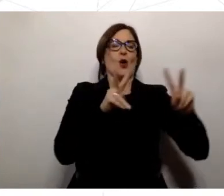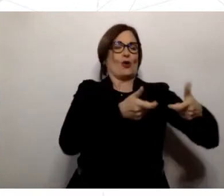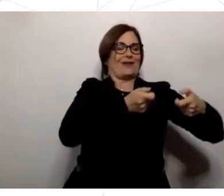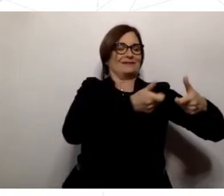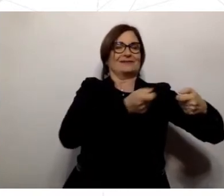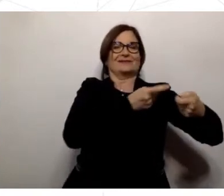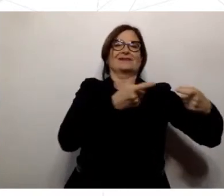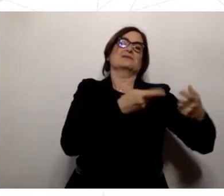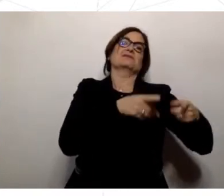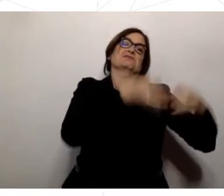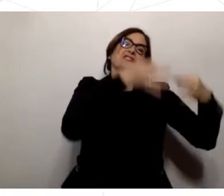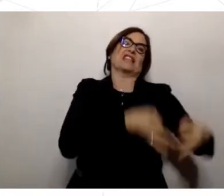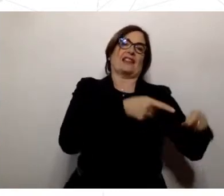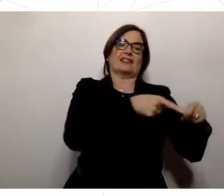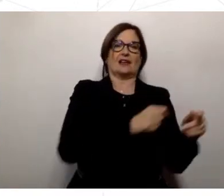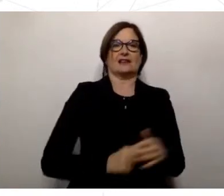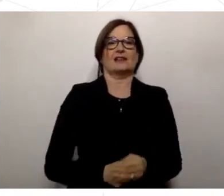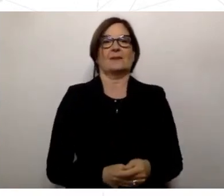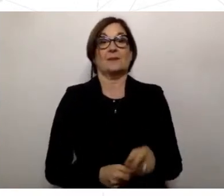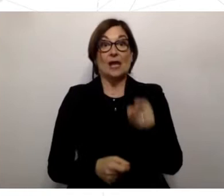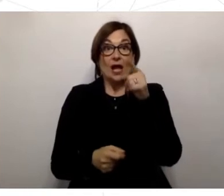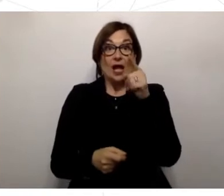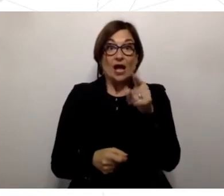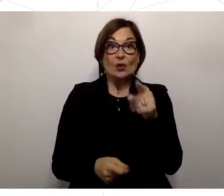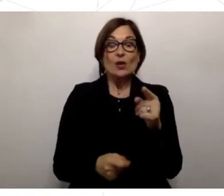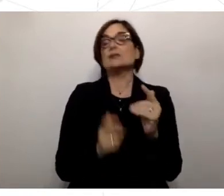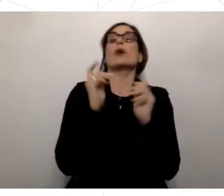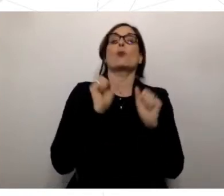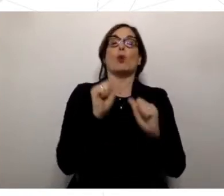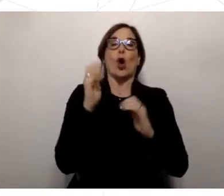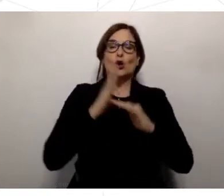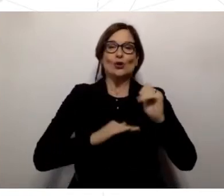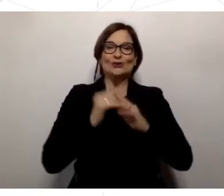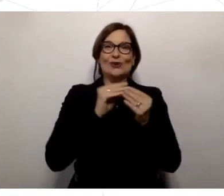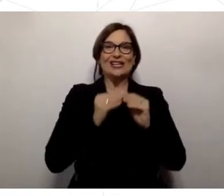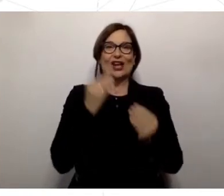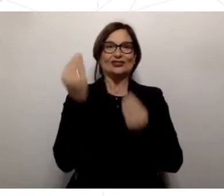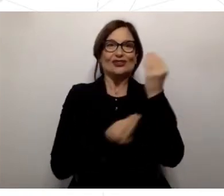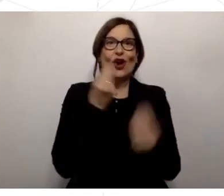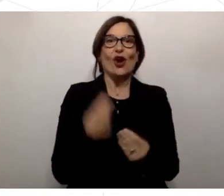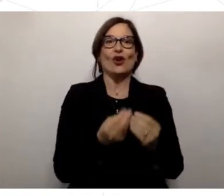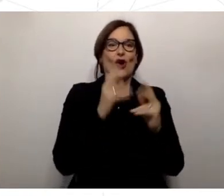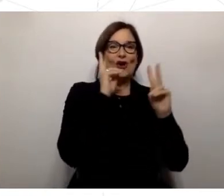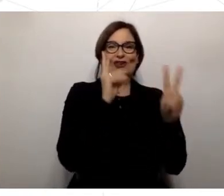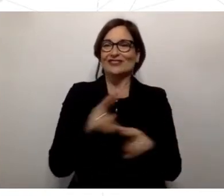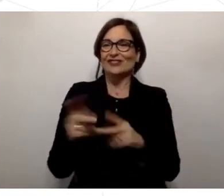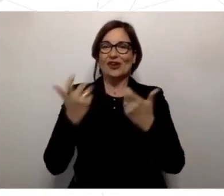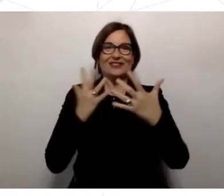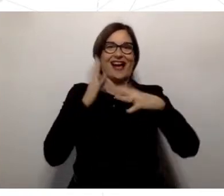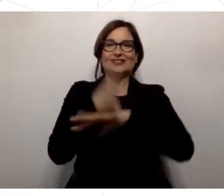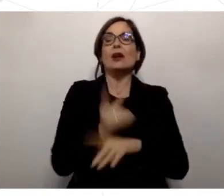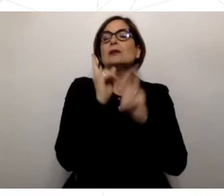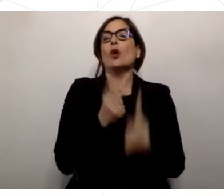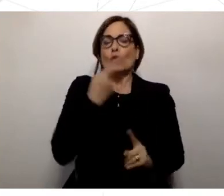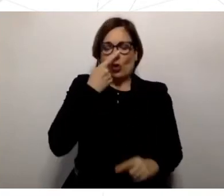standard controller. And what this allows us to do is easily build a gaming